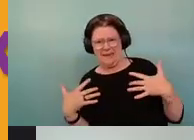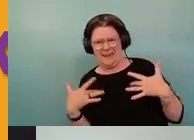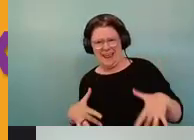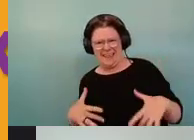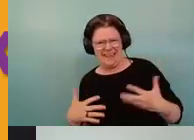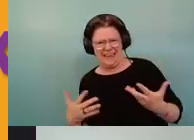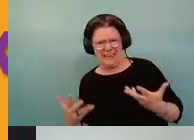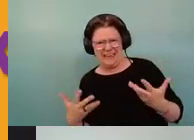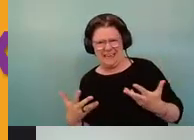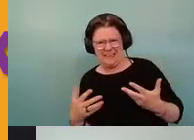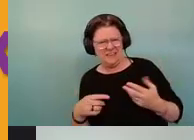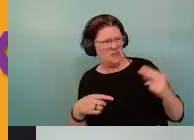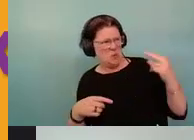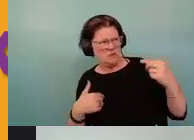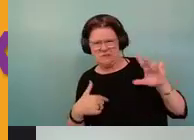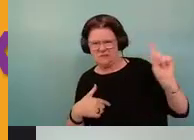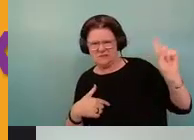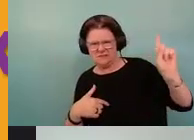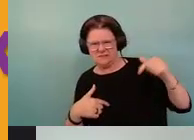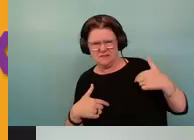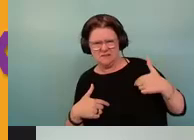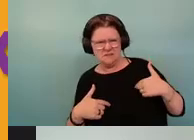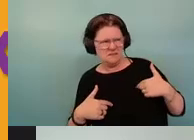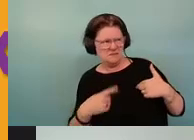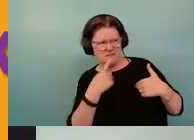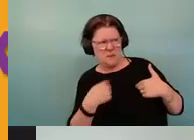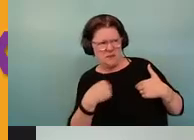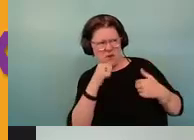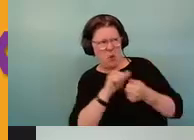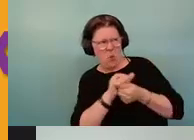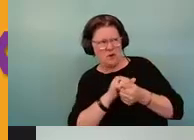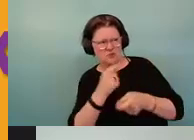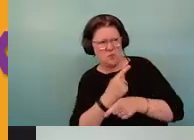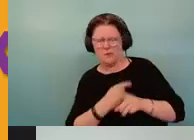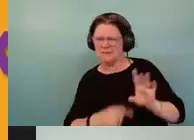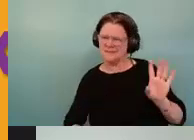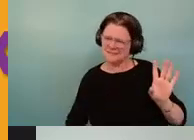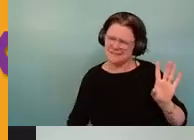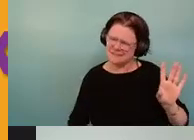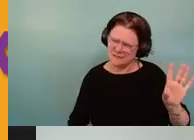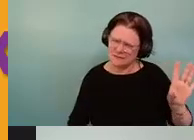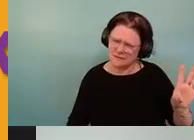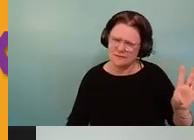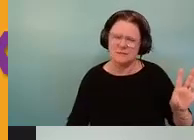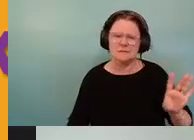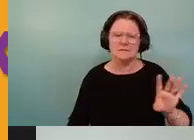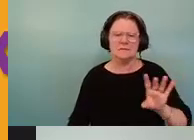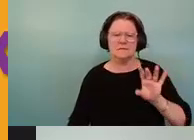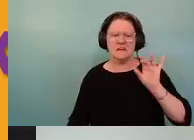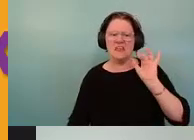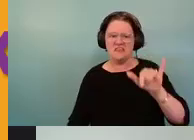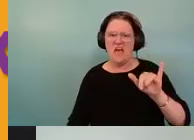don't want anybody watching me take a shower or telling me that I'm not washing myself the right way. So those kinds of things can